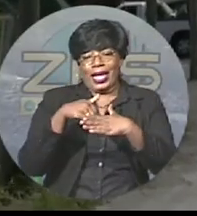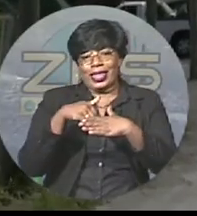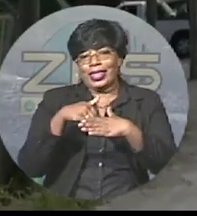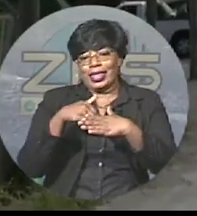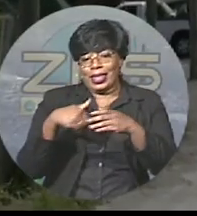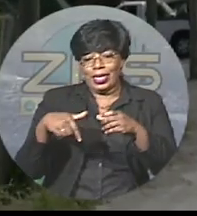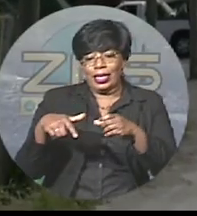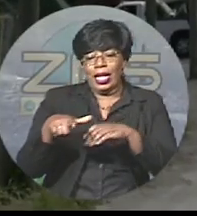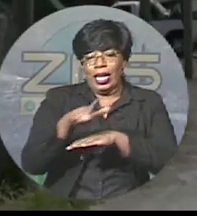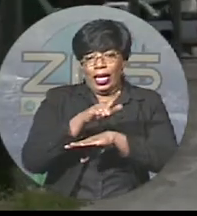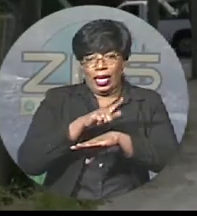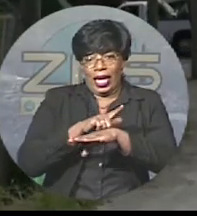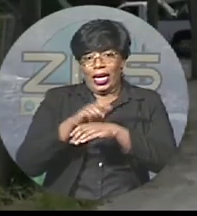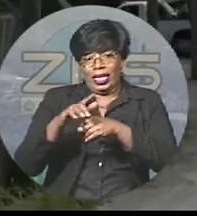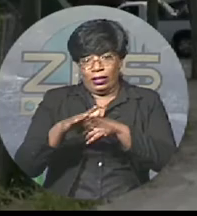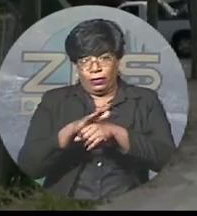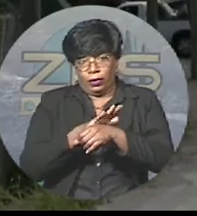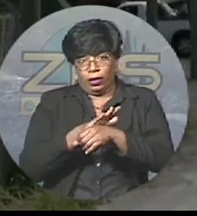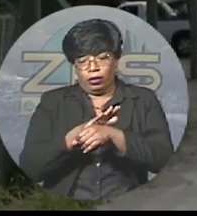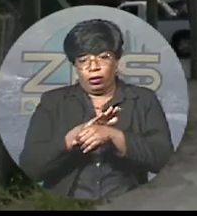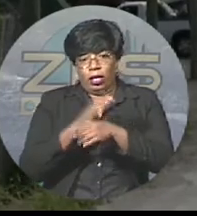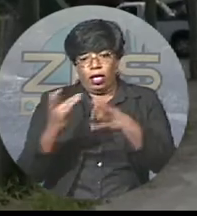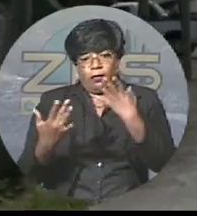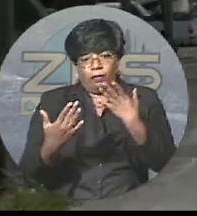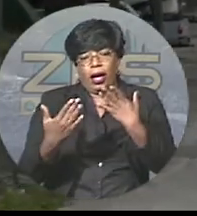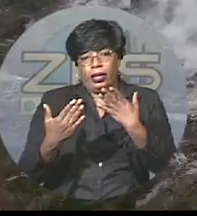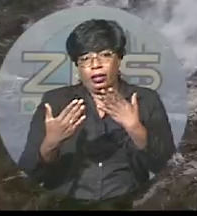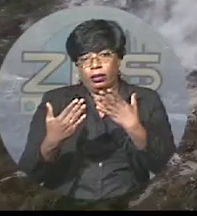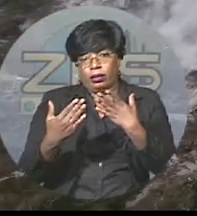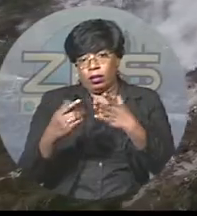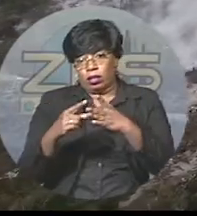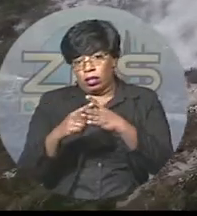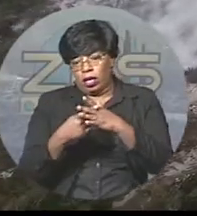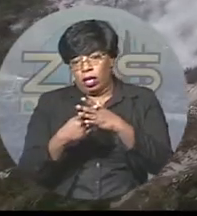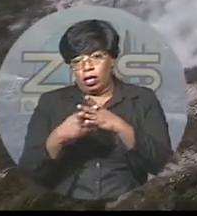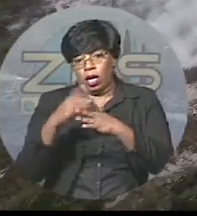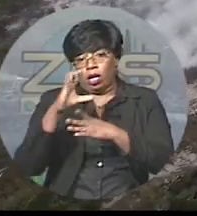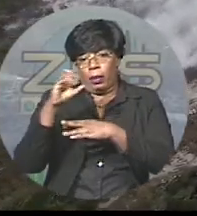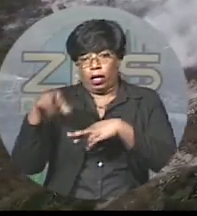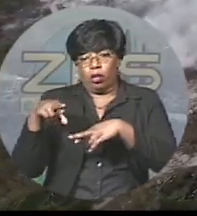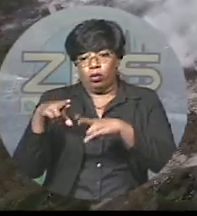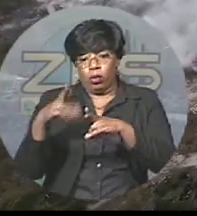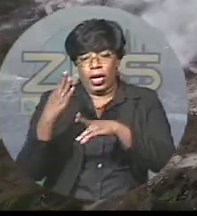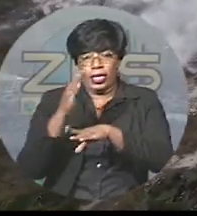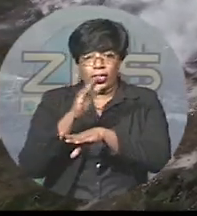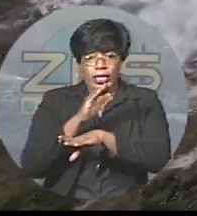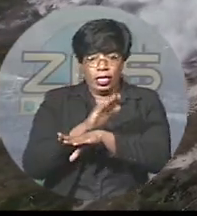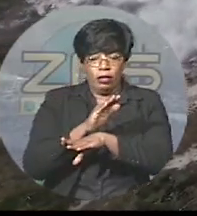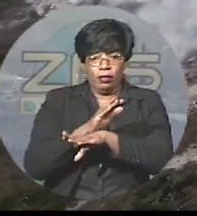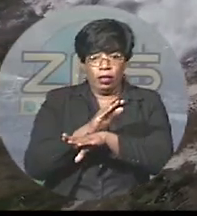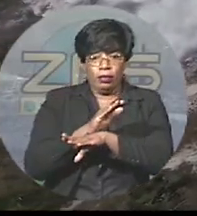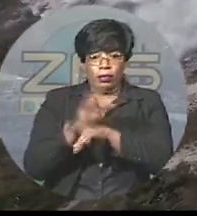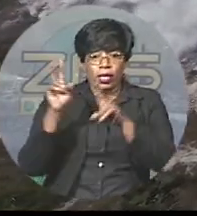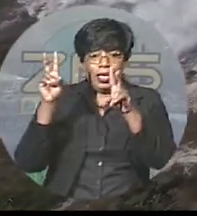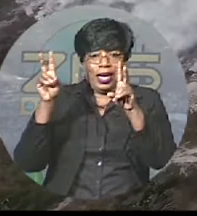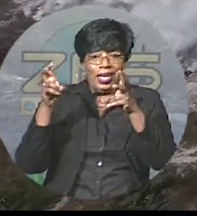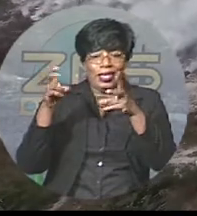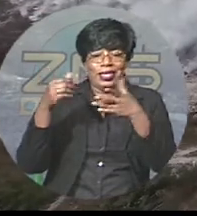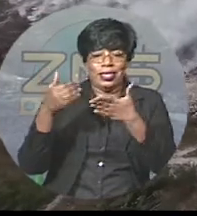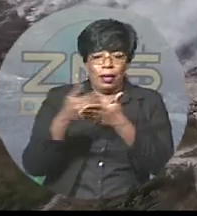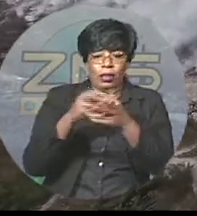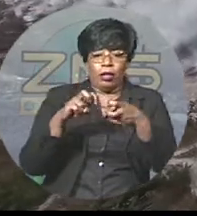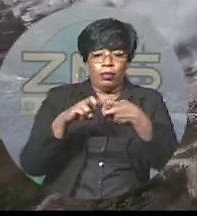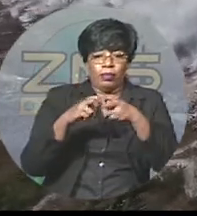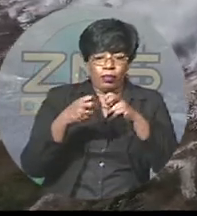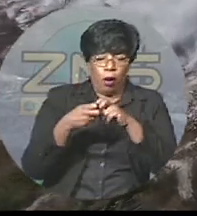landfill. This in wake of a fire which erupted on Carmichael Road last evening. Superintendent Evans highlighted some of the challenges